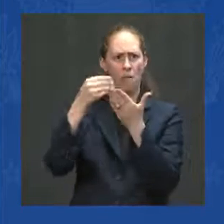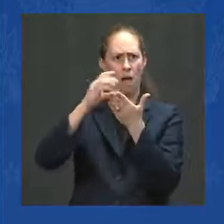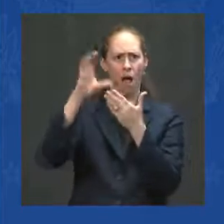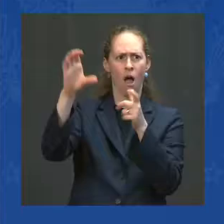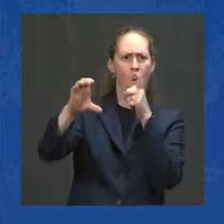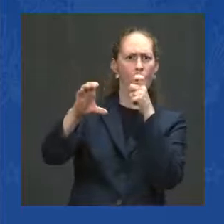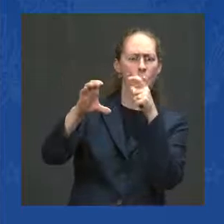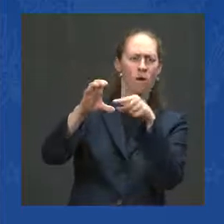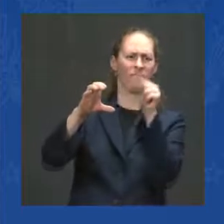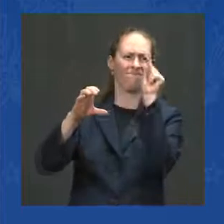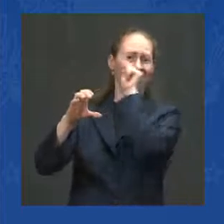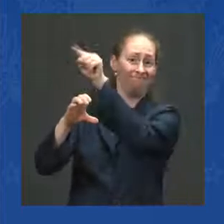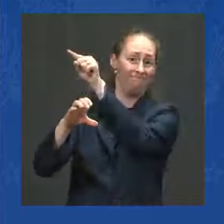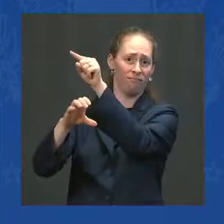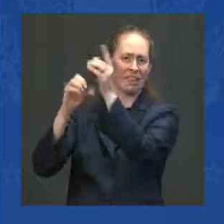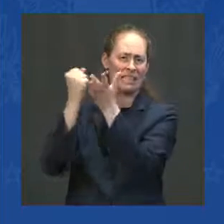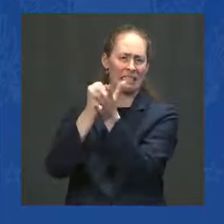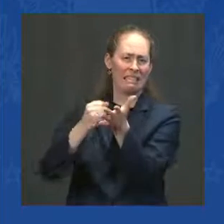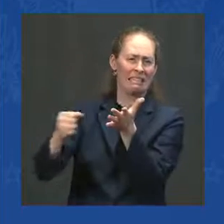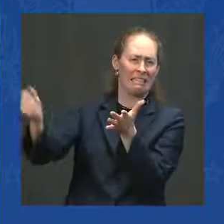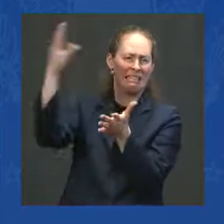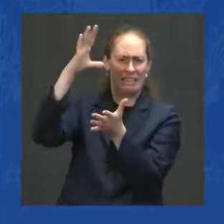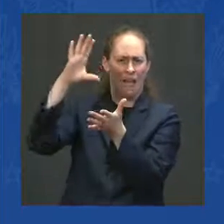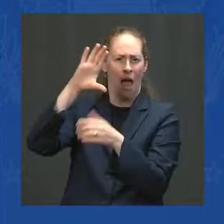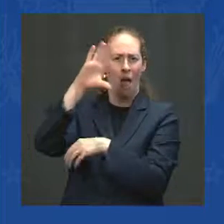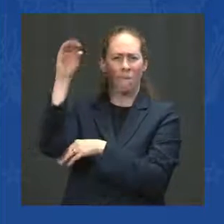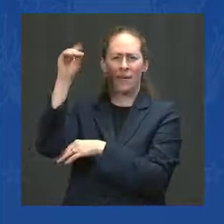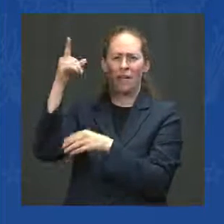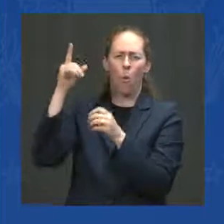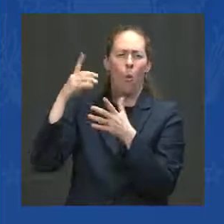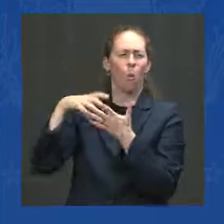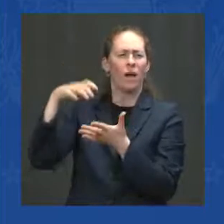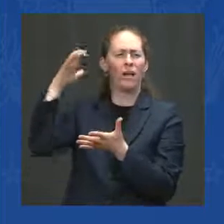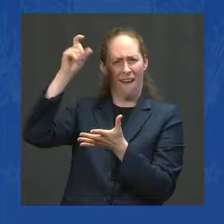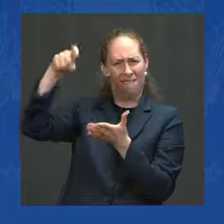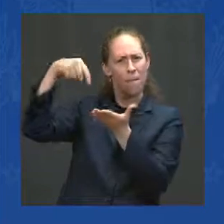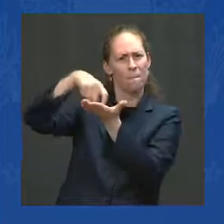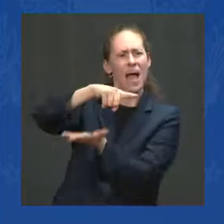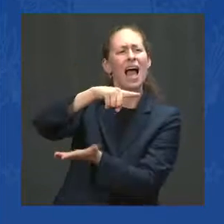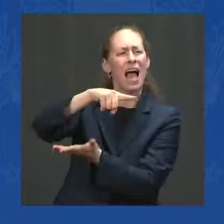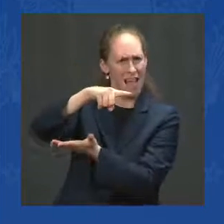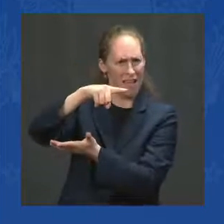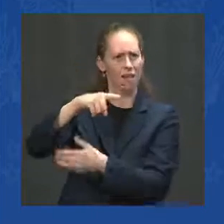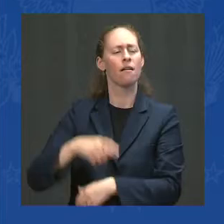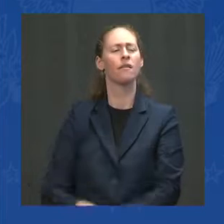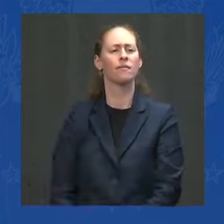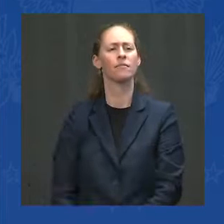begin to pay their fair share. I want you to be able to be millionaires and corporations do incredibly well.